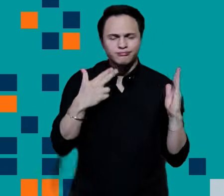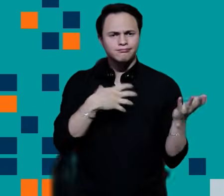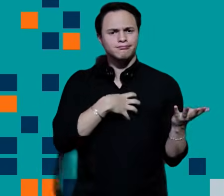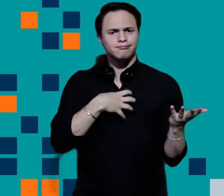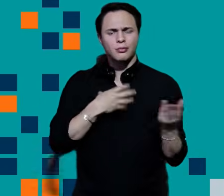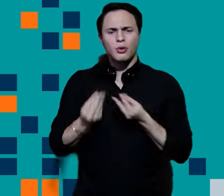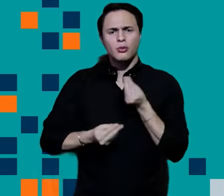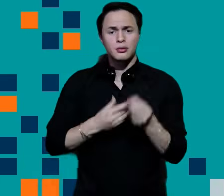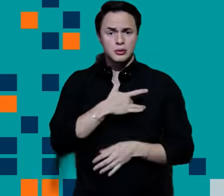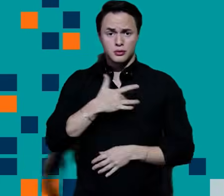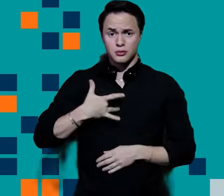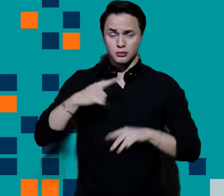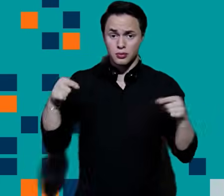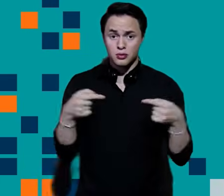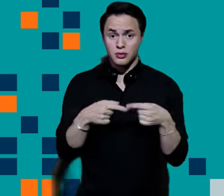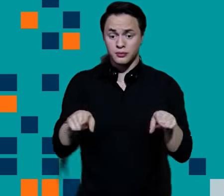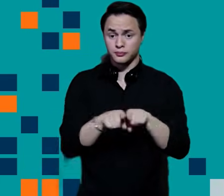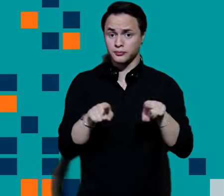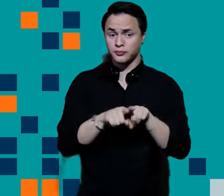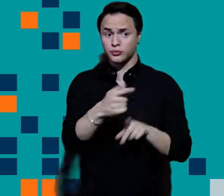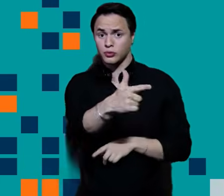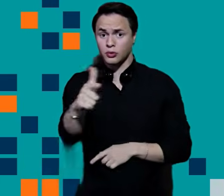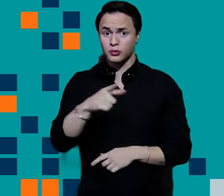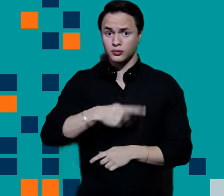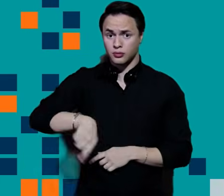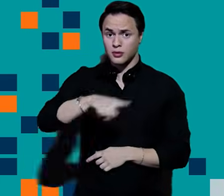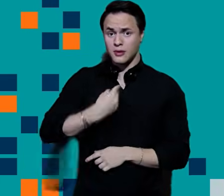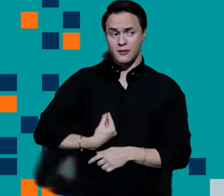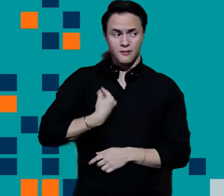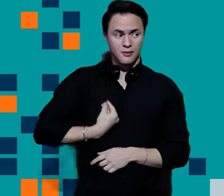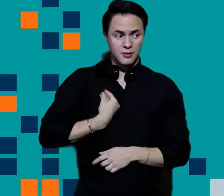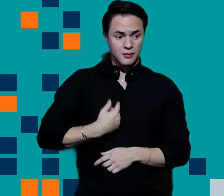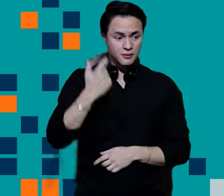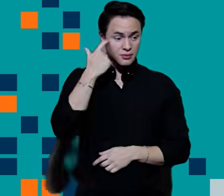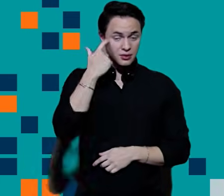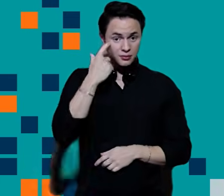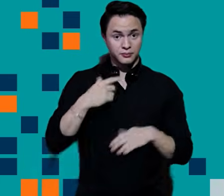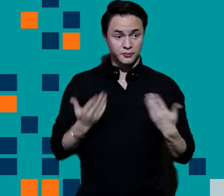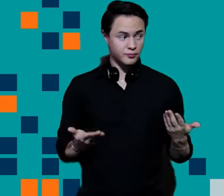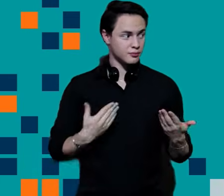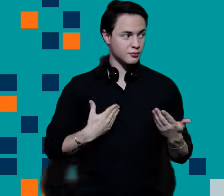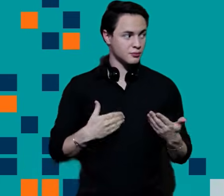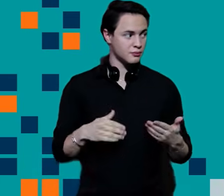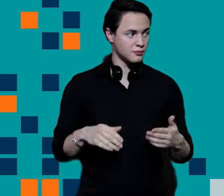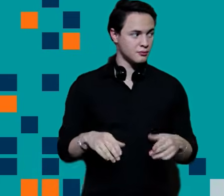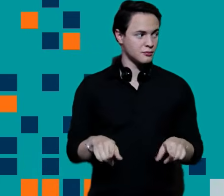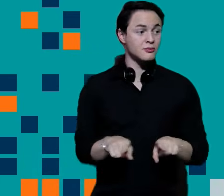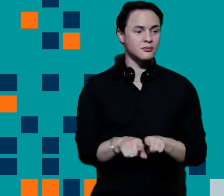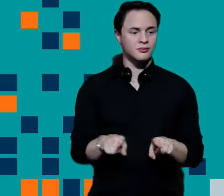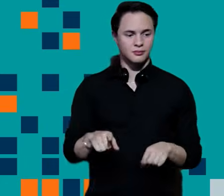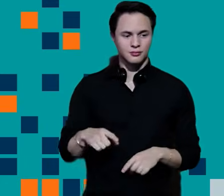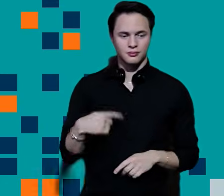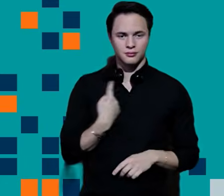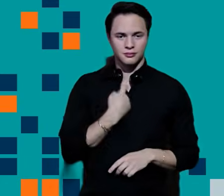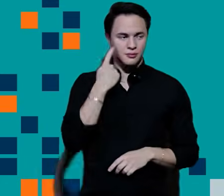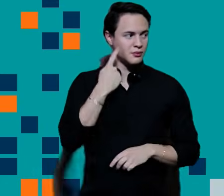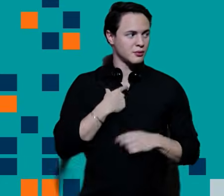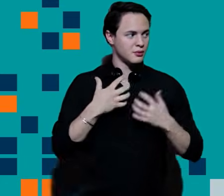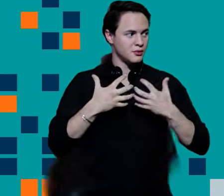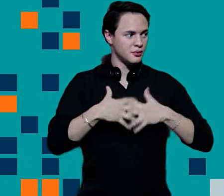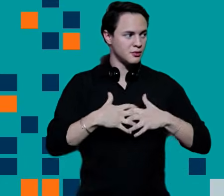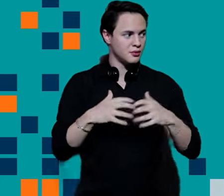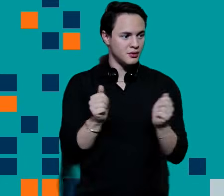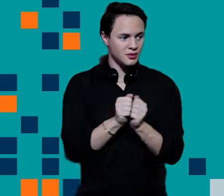synapses have grown. And the rest of you that are feeling very smug because you work in extraordinary environments, you need to do the same